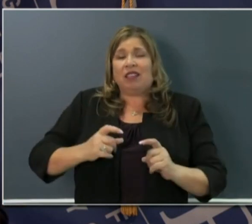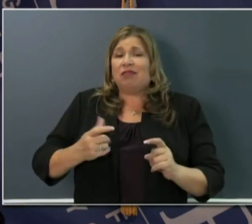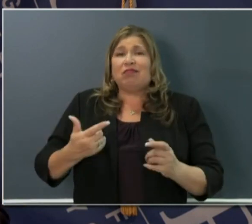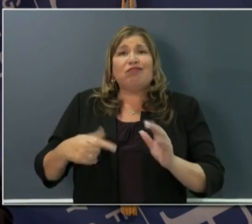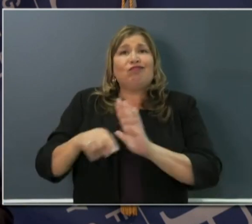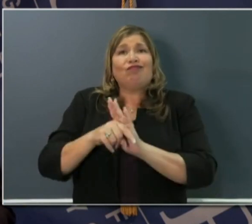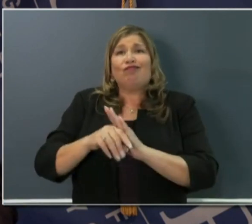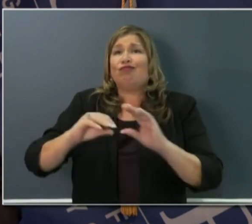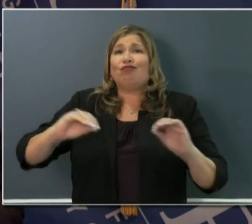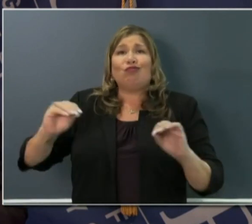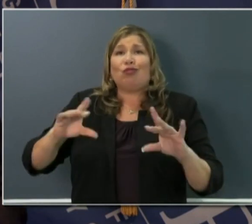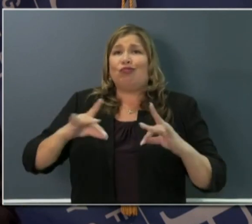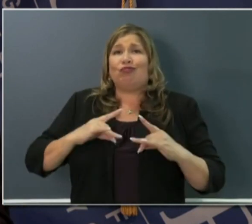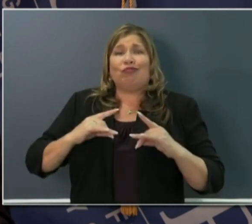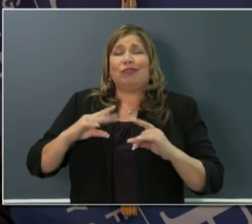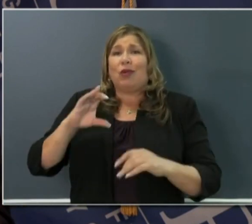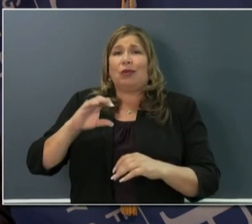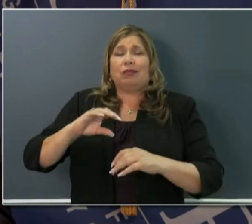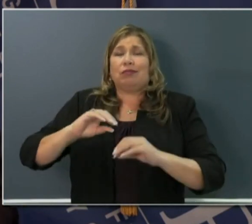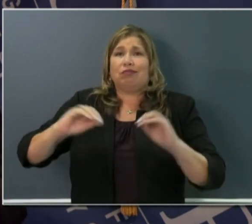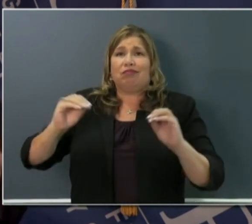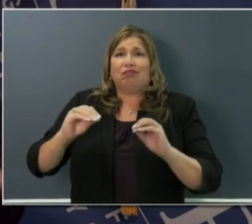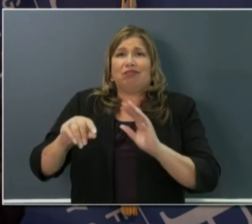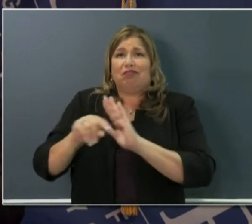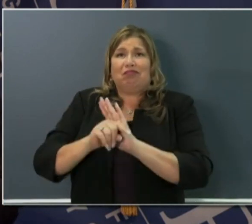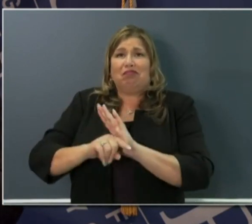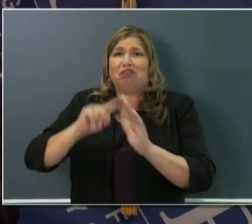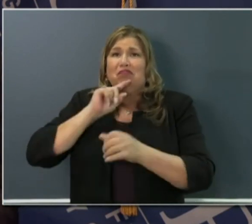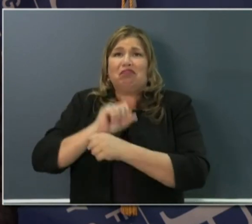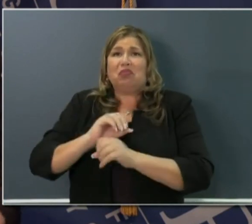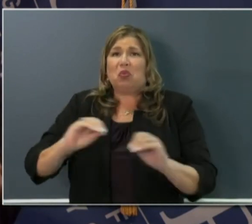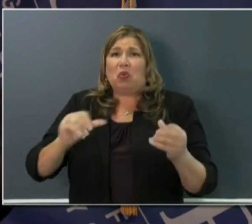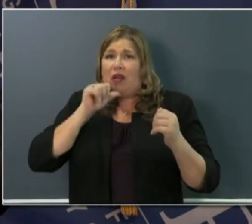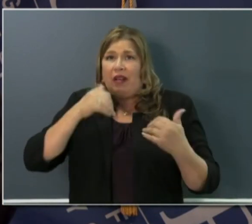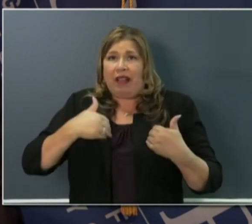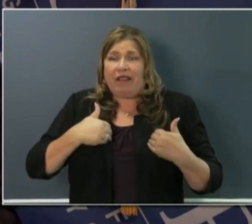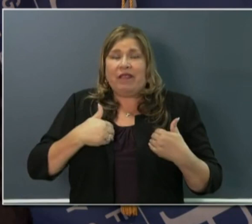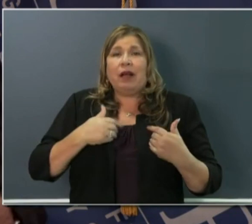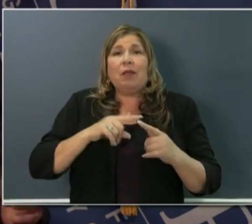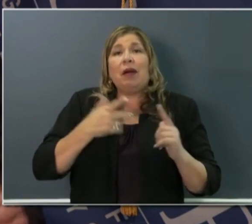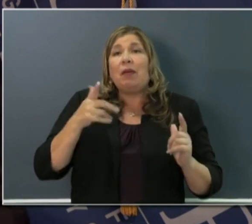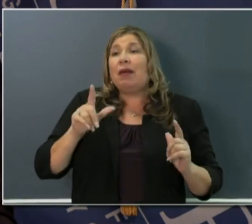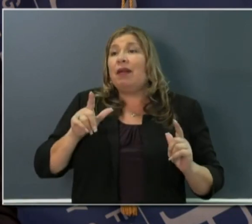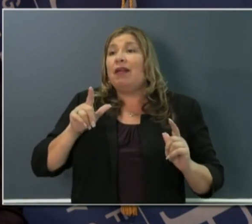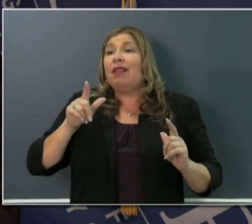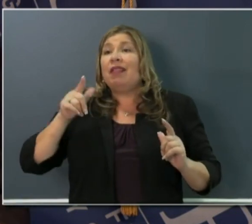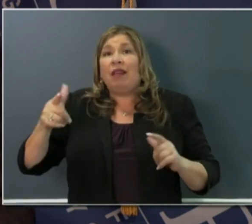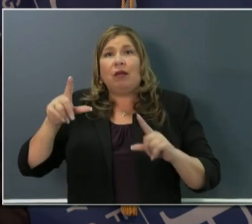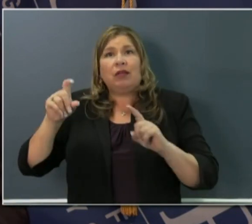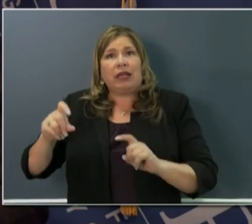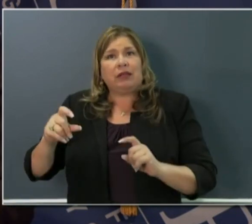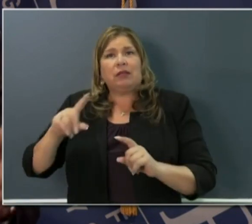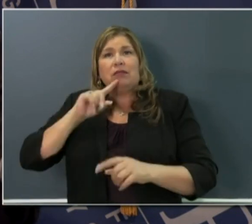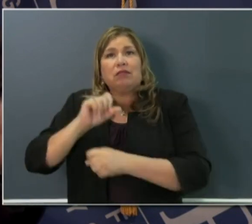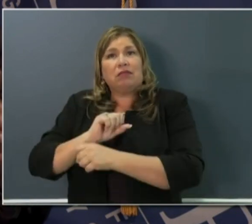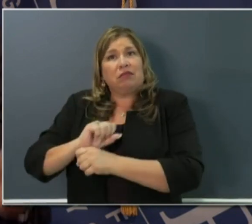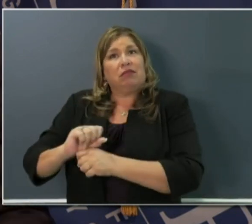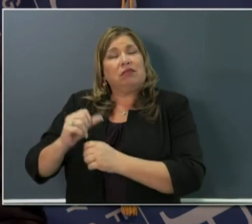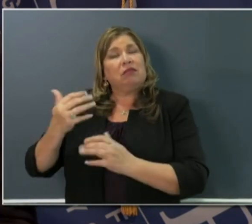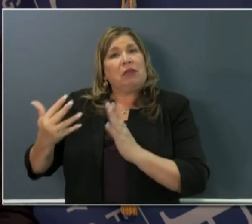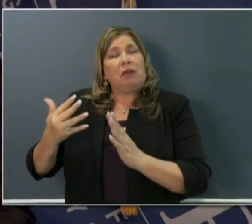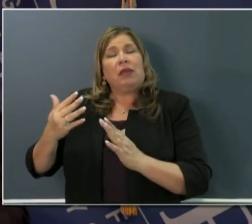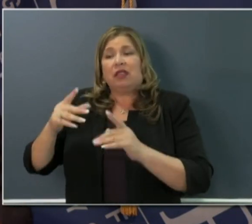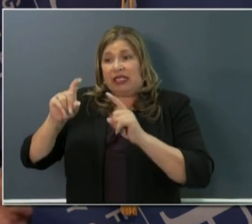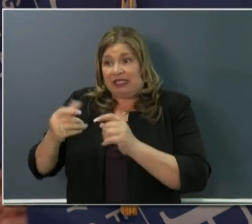time you get a test, you're going to be negative. Just at that moment, you're negative. But moments after the test results come back, you may